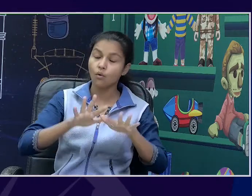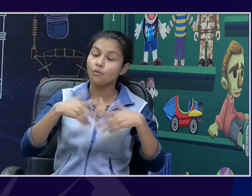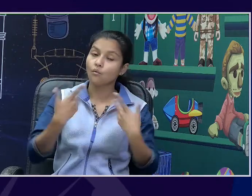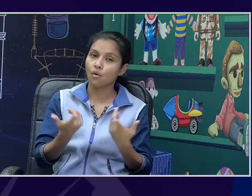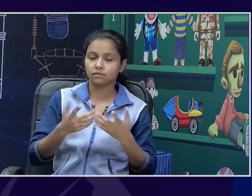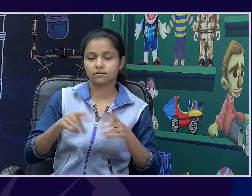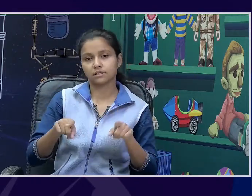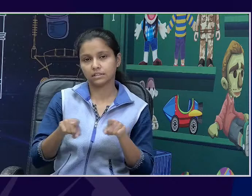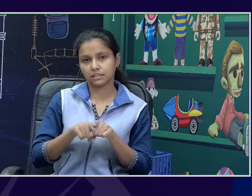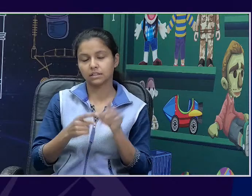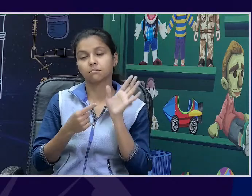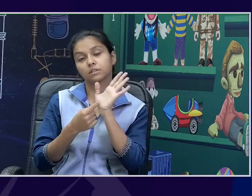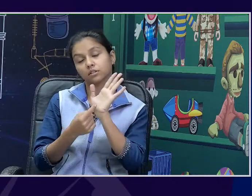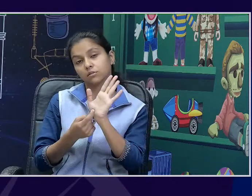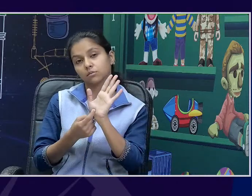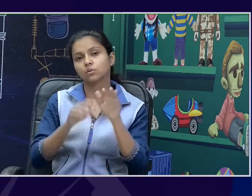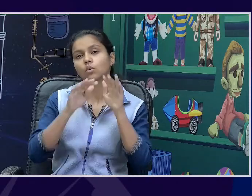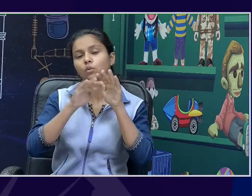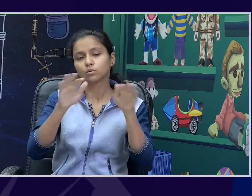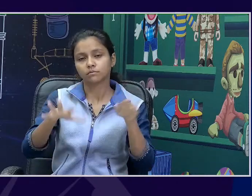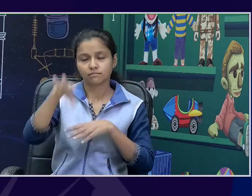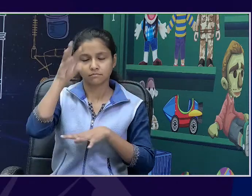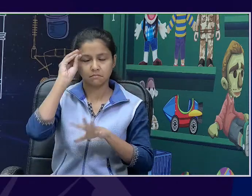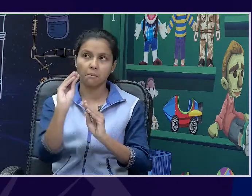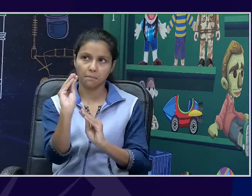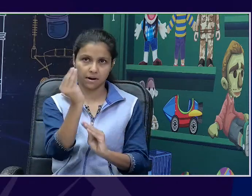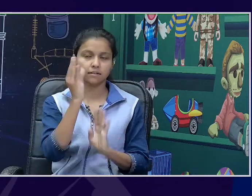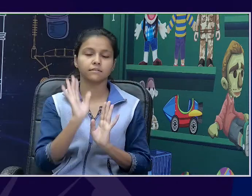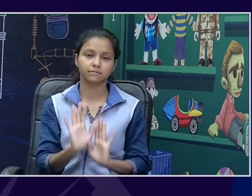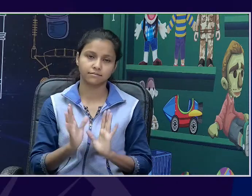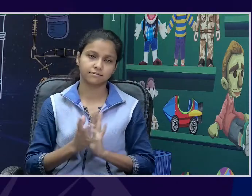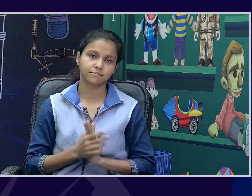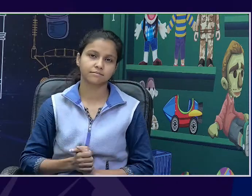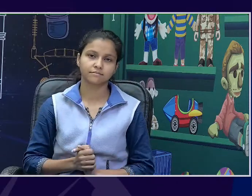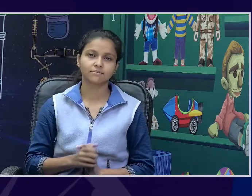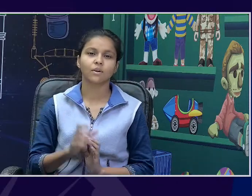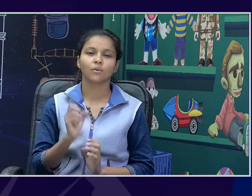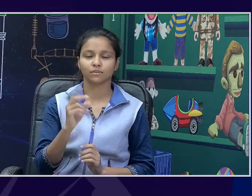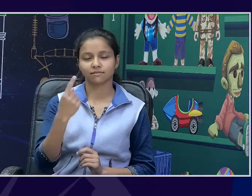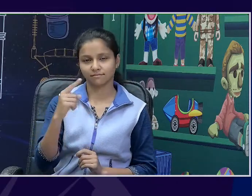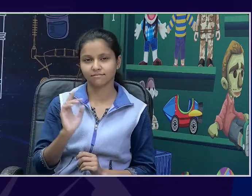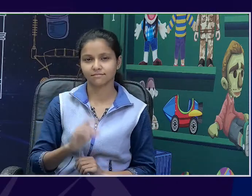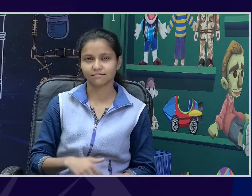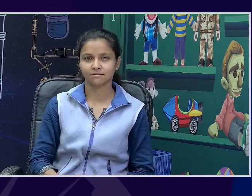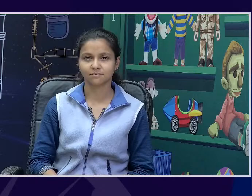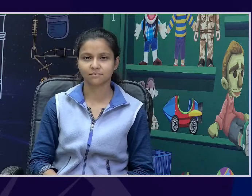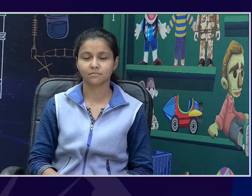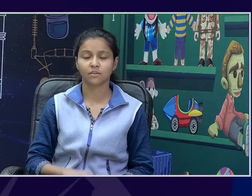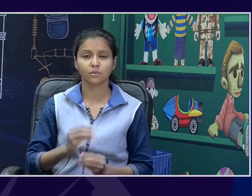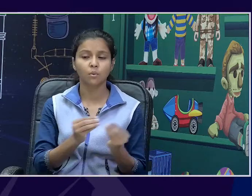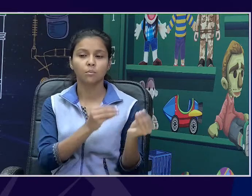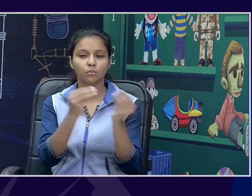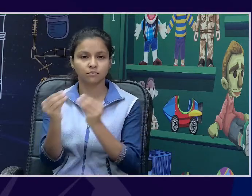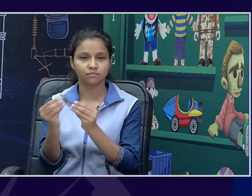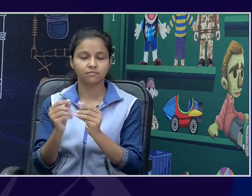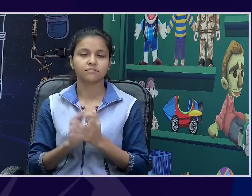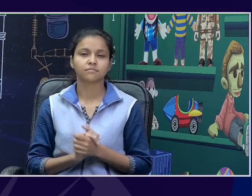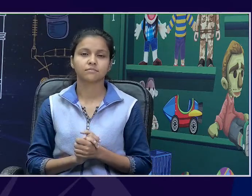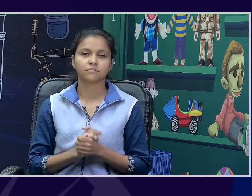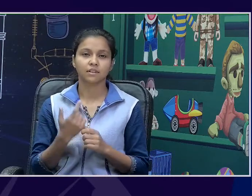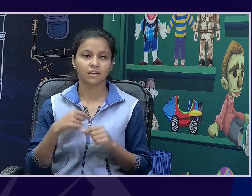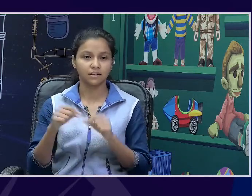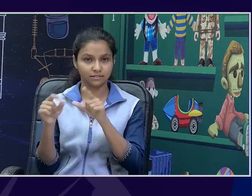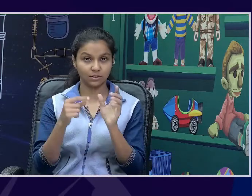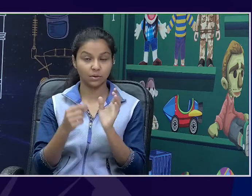means. By demonstration, the students will learn better. Right, sir. So, moving on, as I told